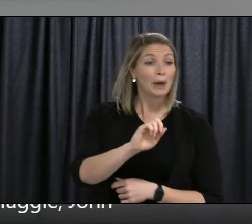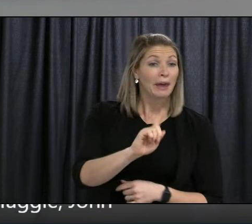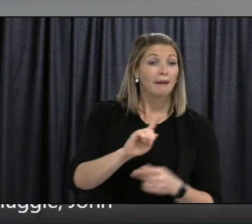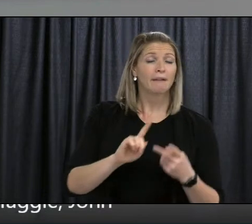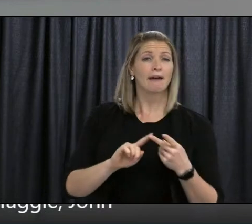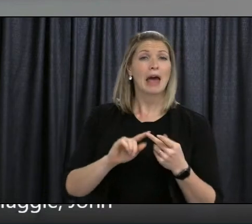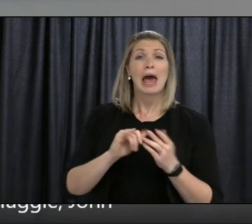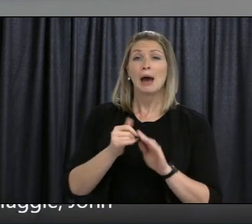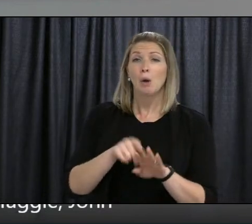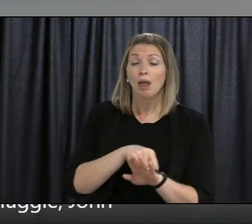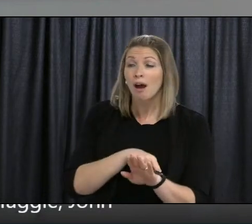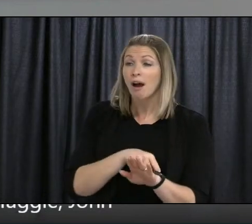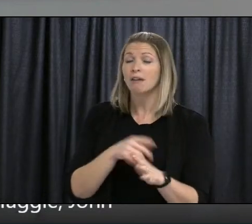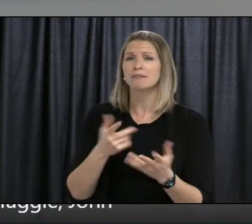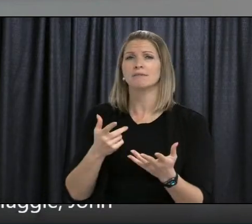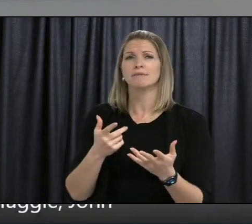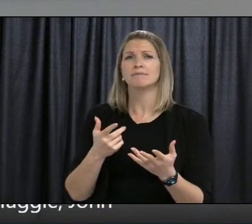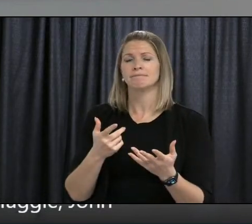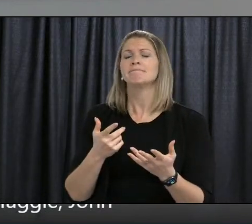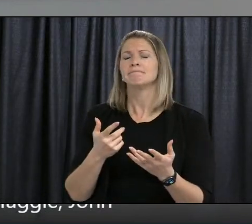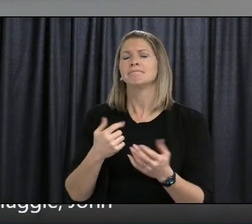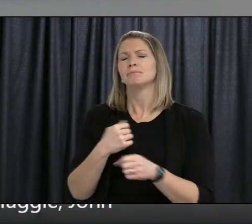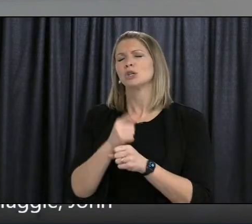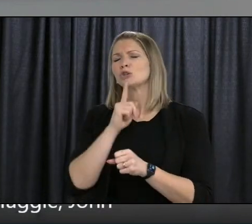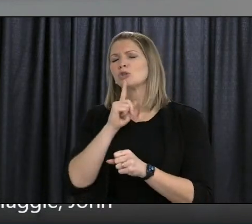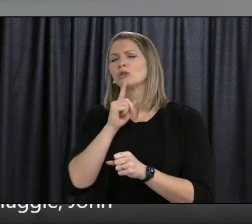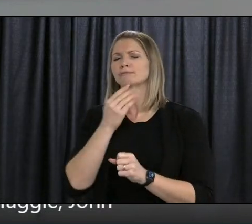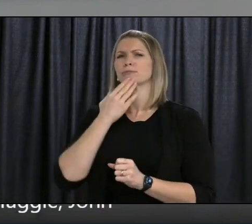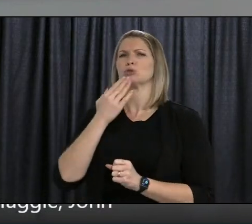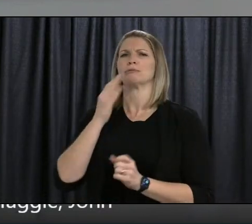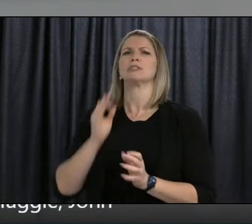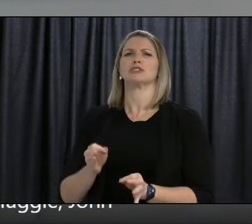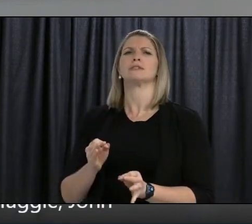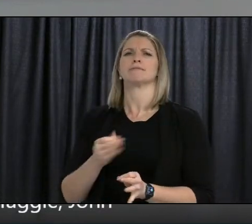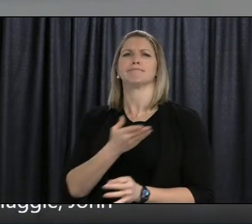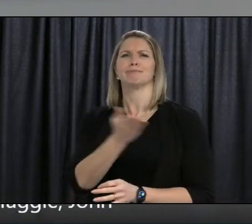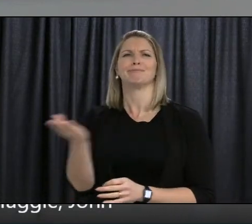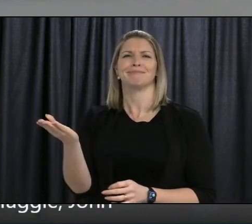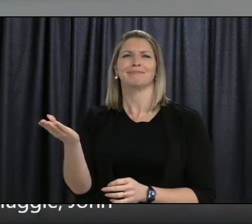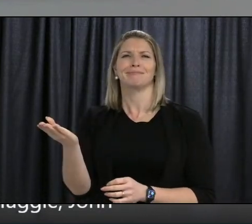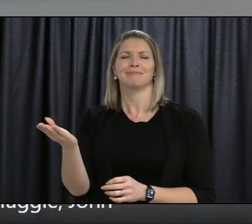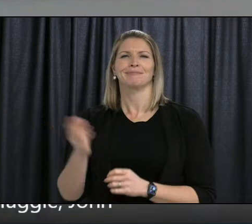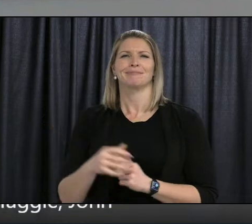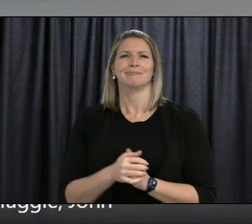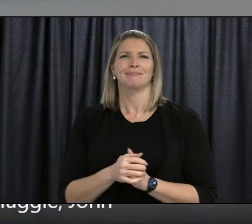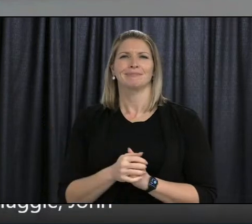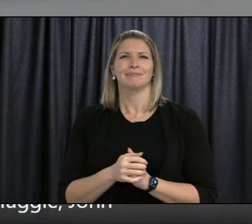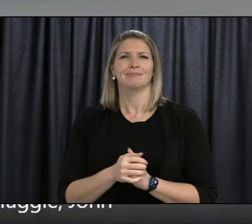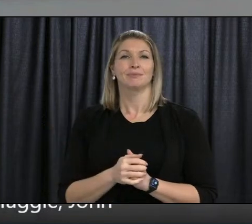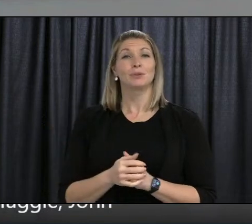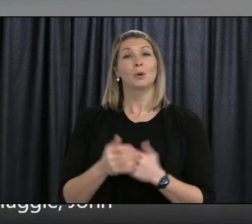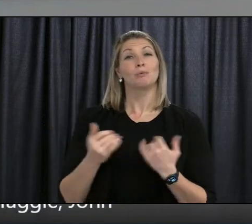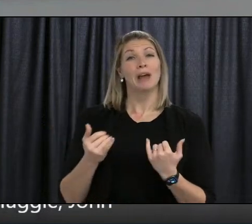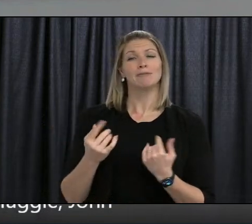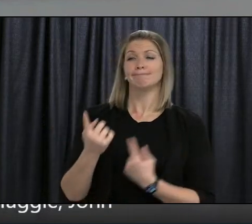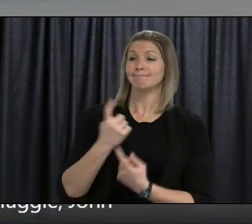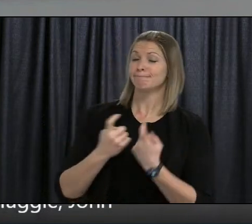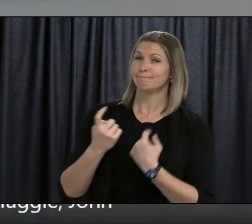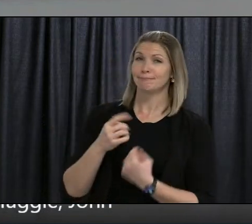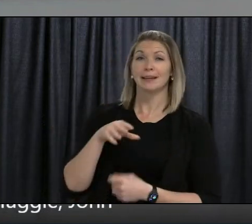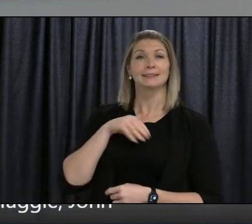circumstances. So with that, Leslie, I'll call a halt and turn it over to you for the rest of the question and answer